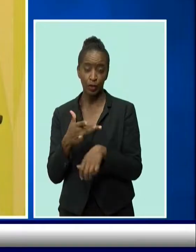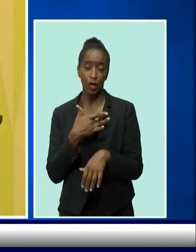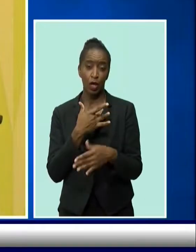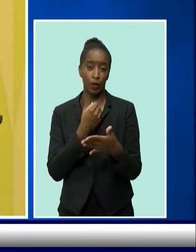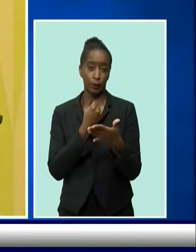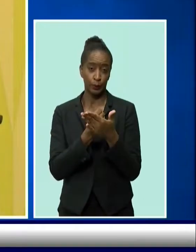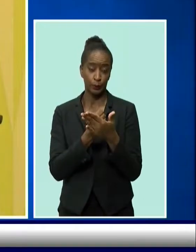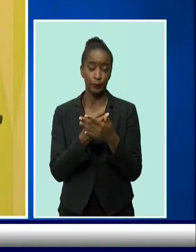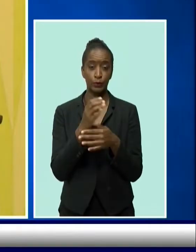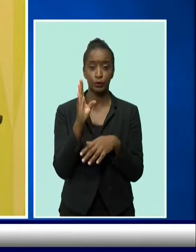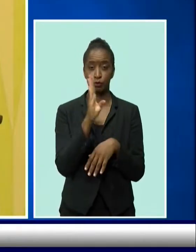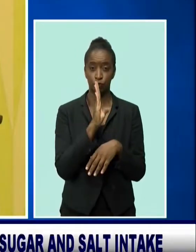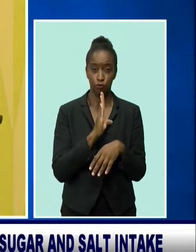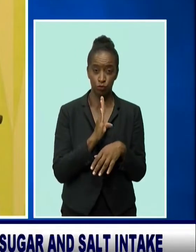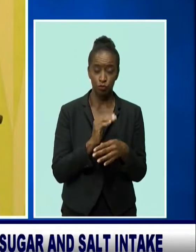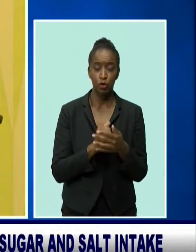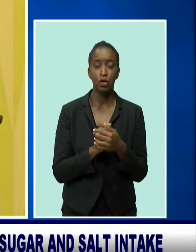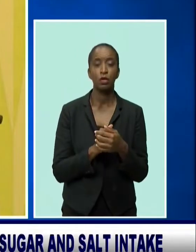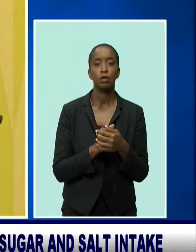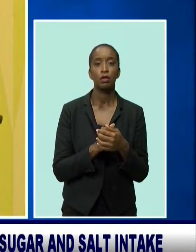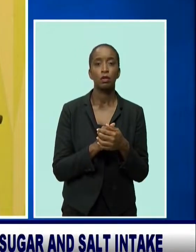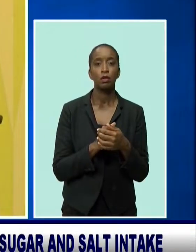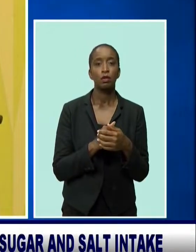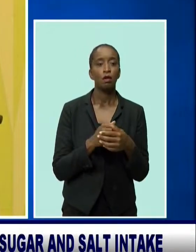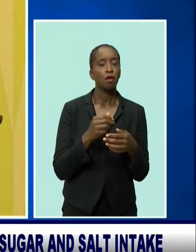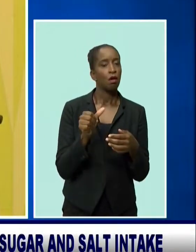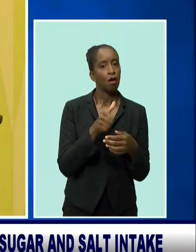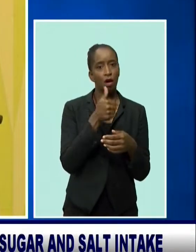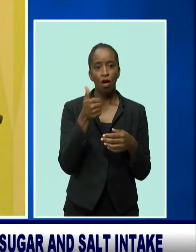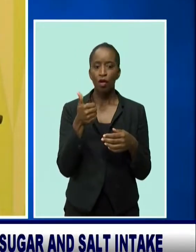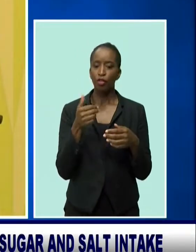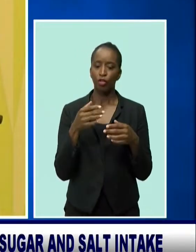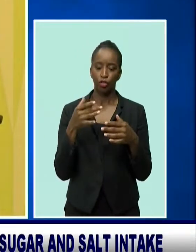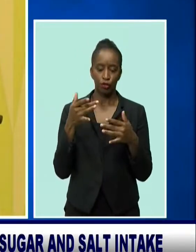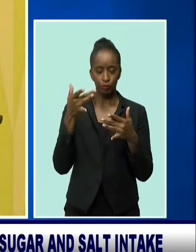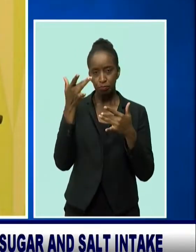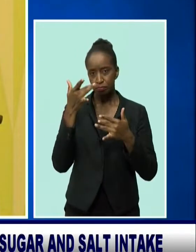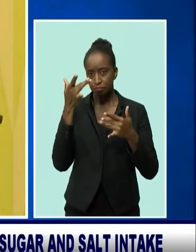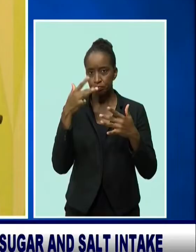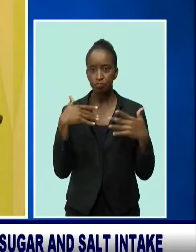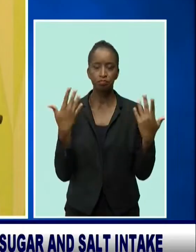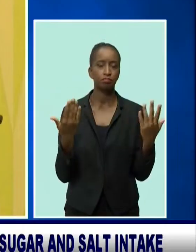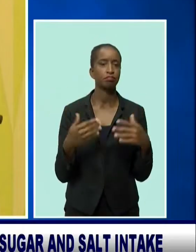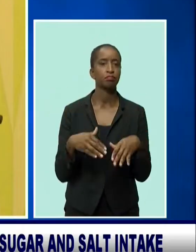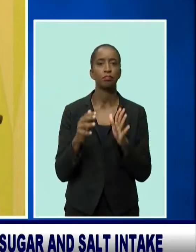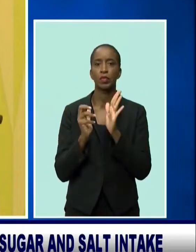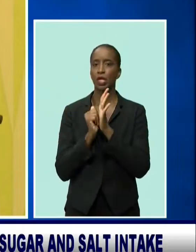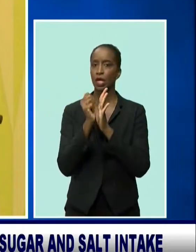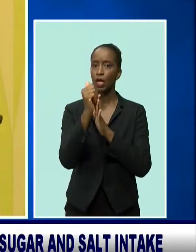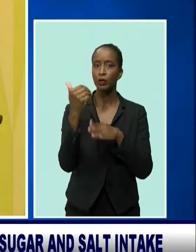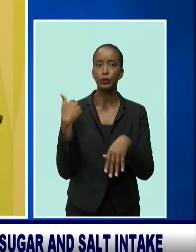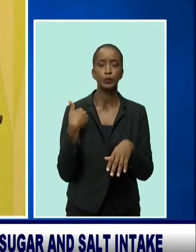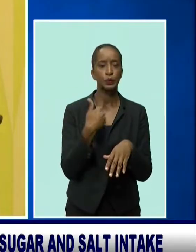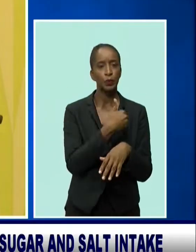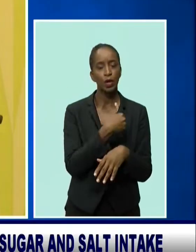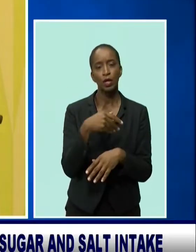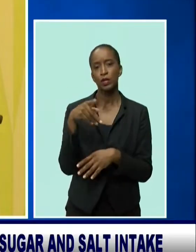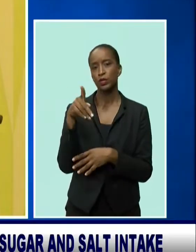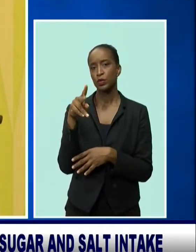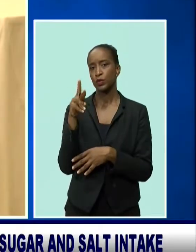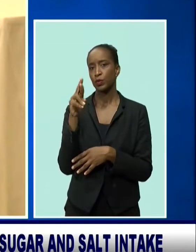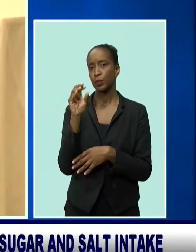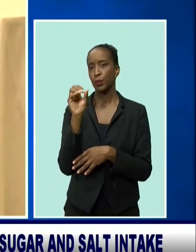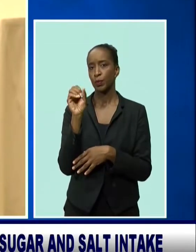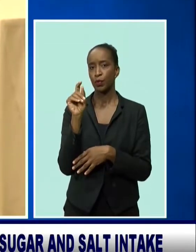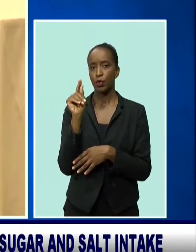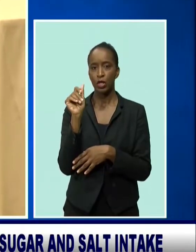strokes, peripheral vascular diseases, cancers, breast, prostate, colon, cervical